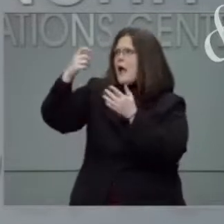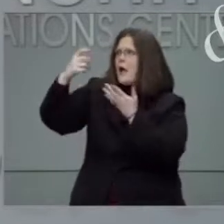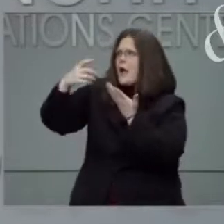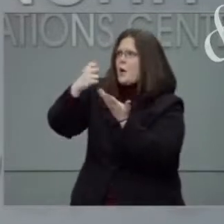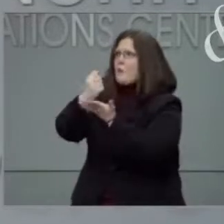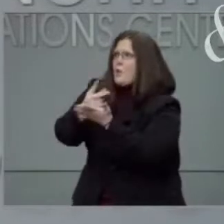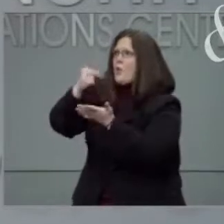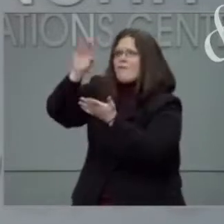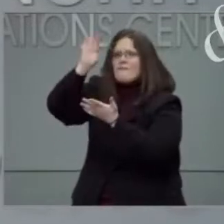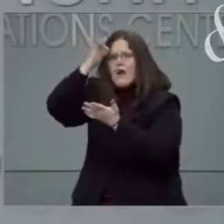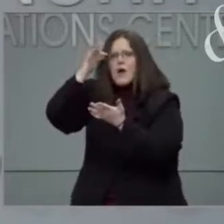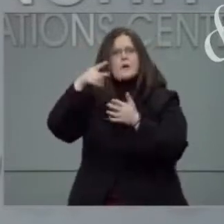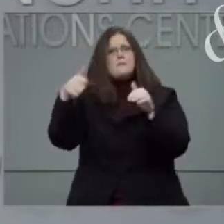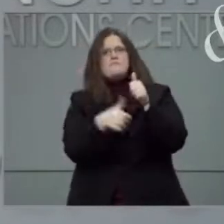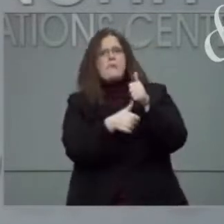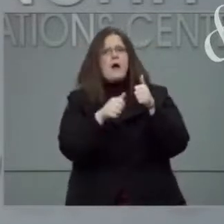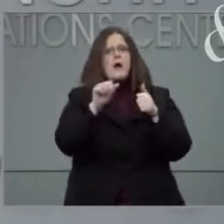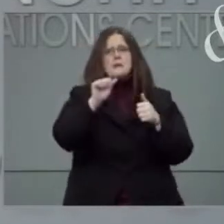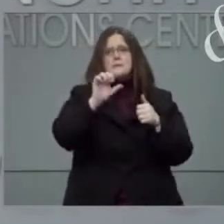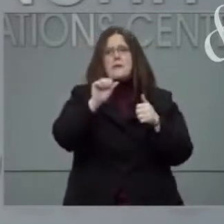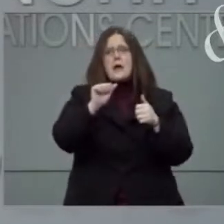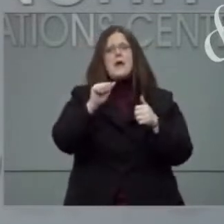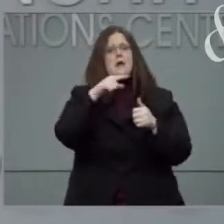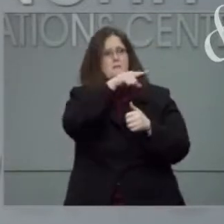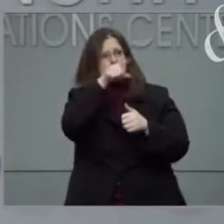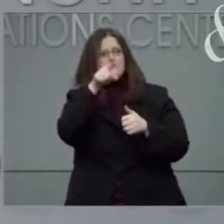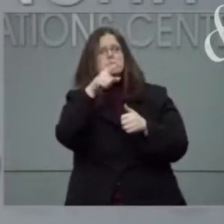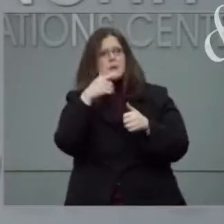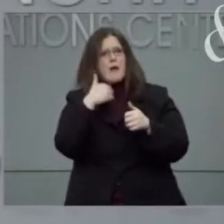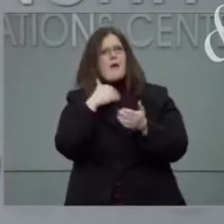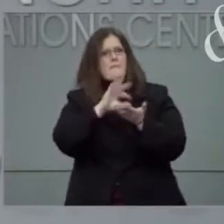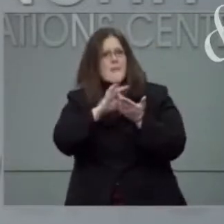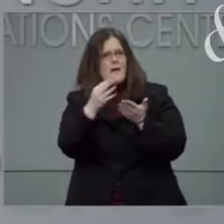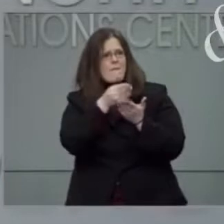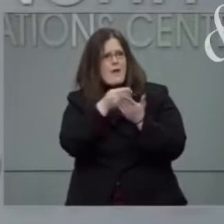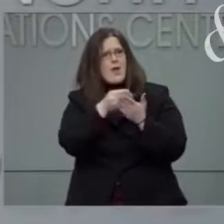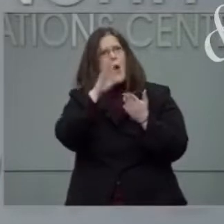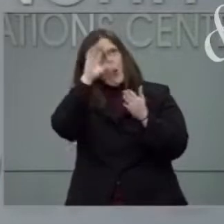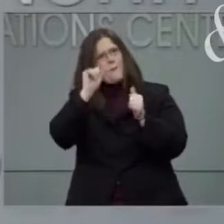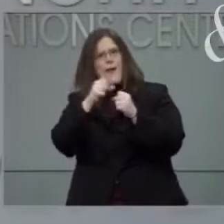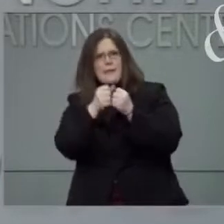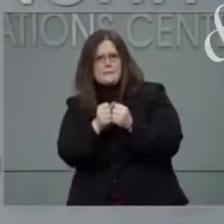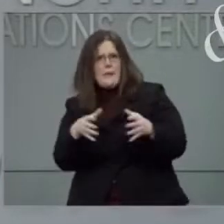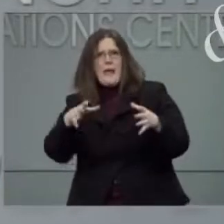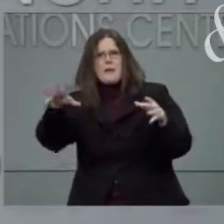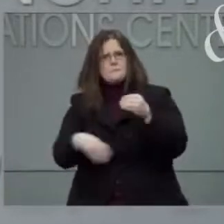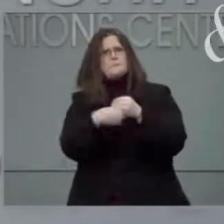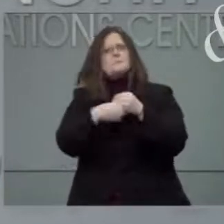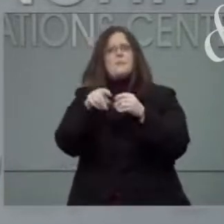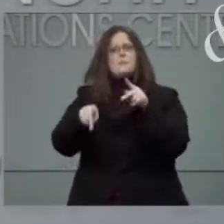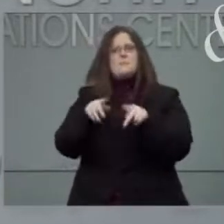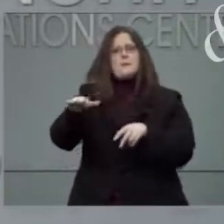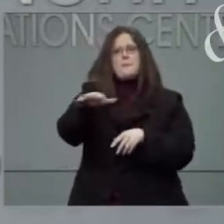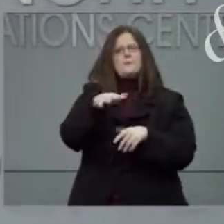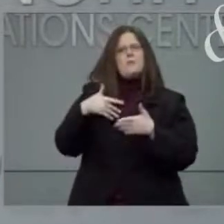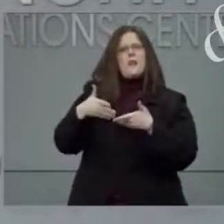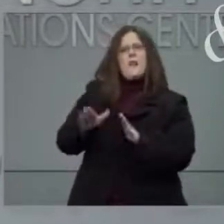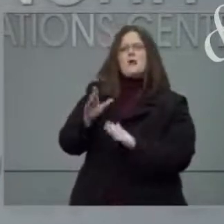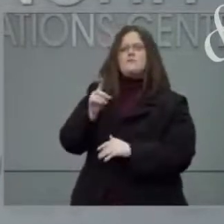the Affordable Care Act. But I'll let Dr. Cohen talk a little bit more about some of the services that our department is